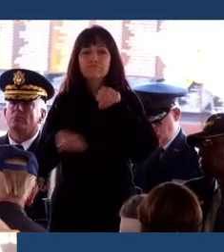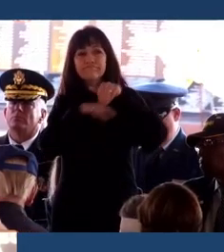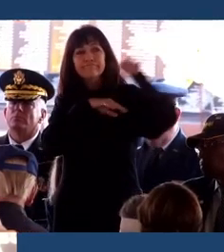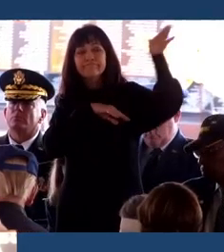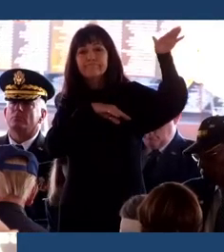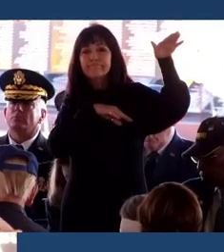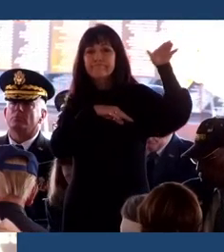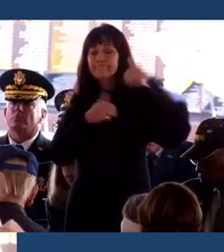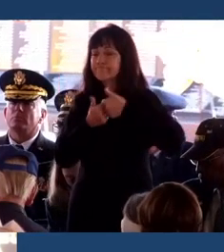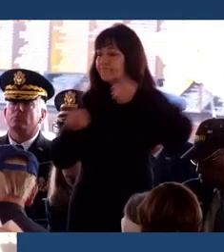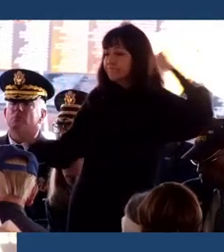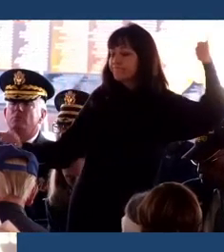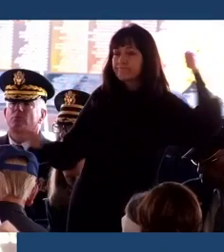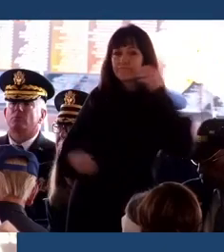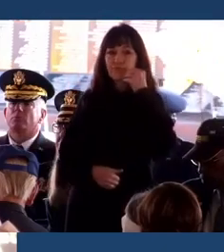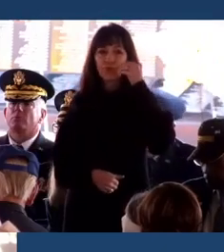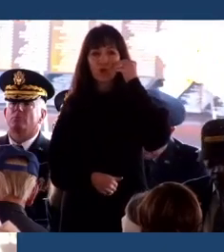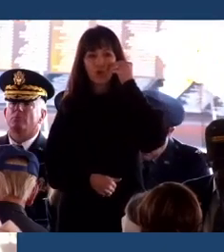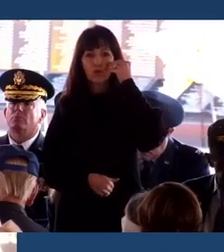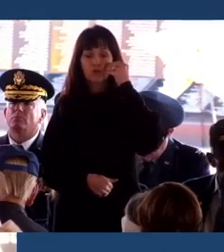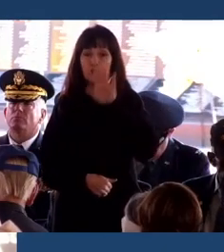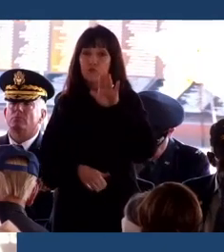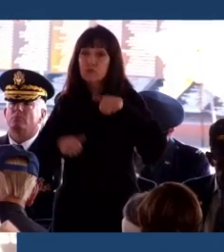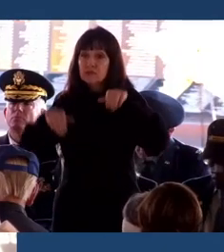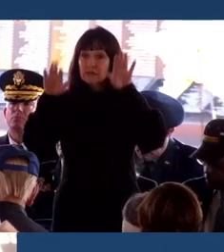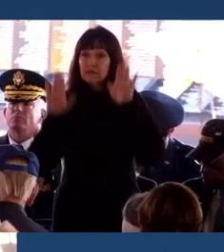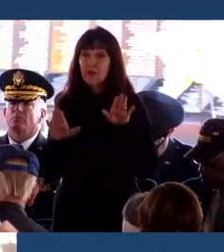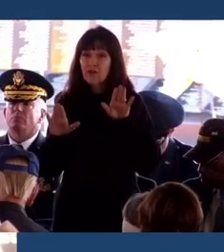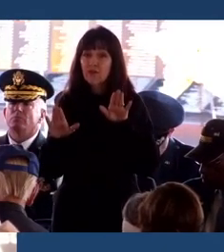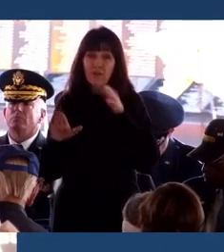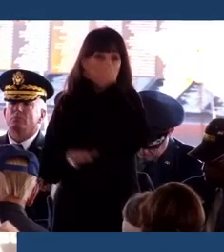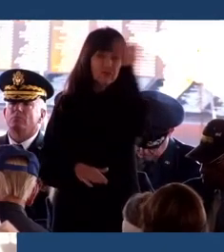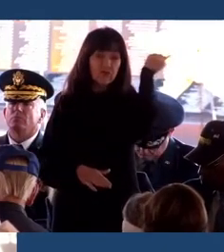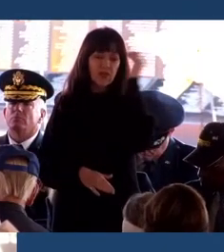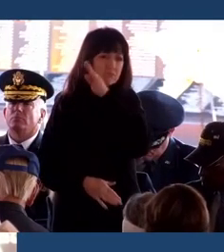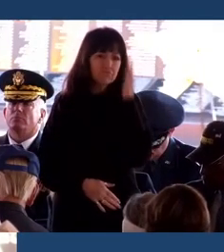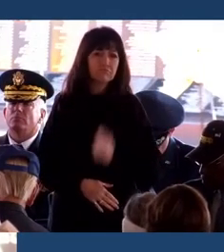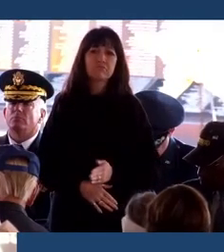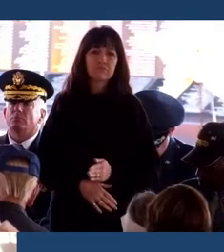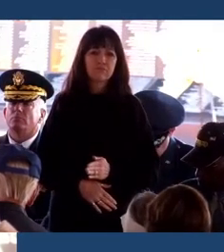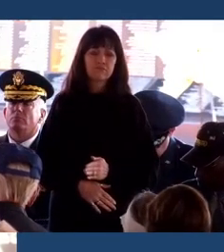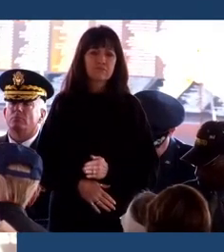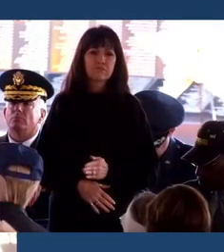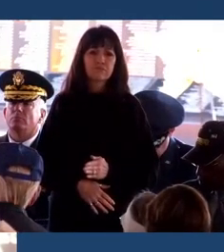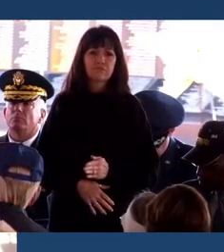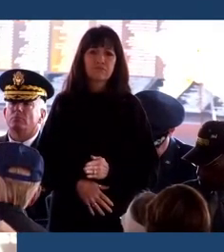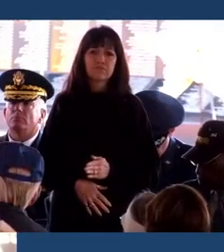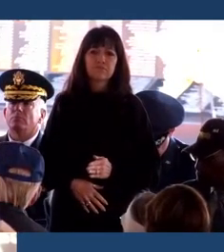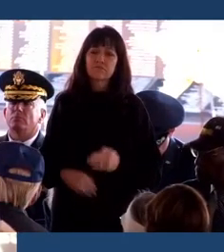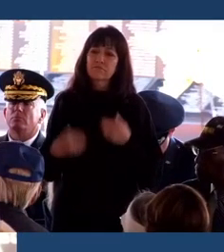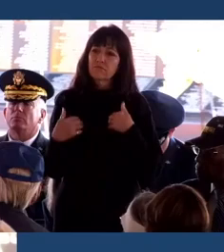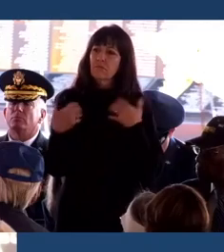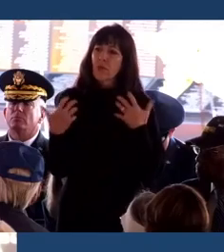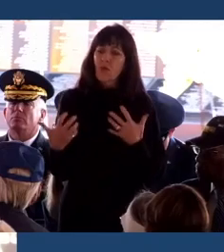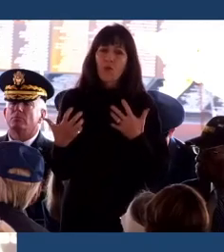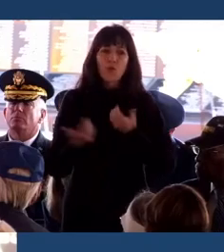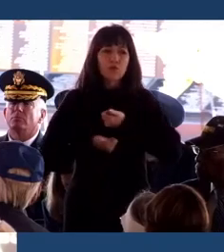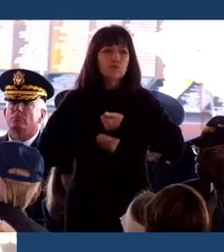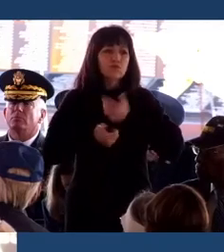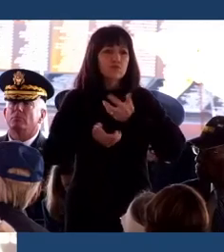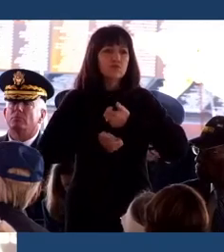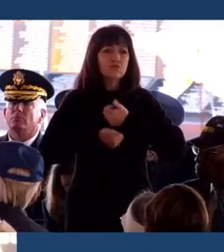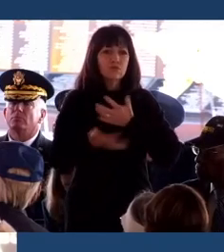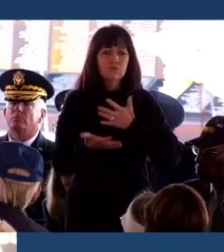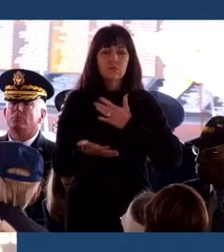your sacrifices will never be forgotten. Today, I would like to share my love of country and duty through some